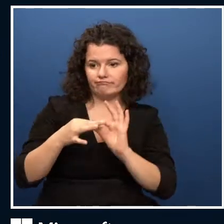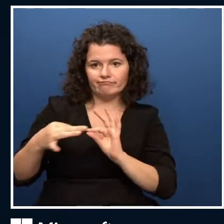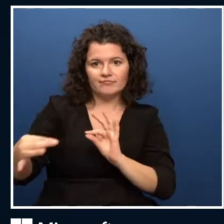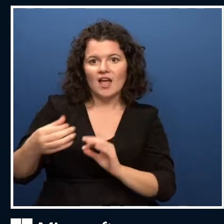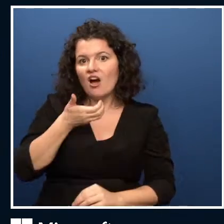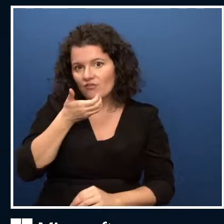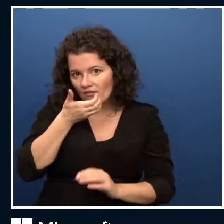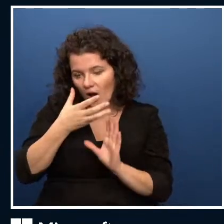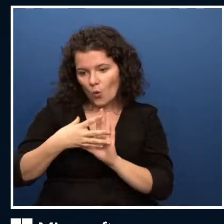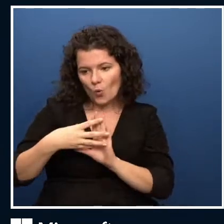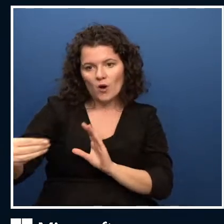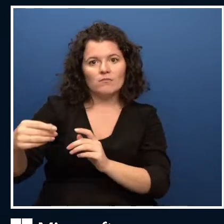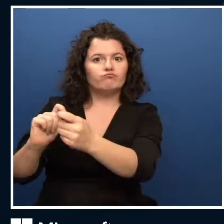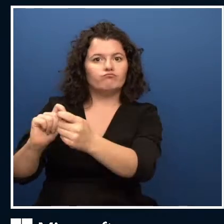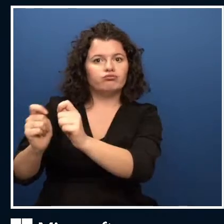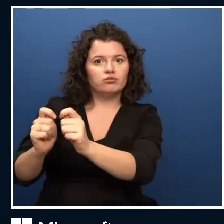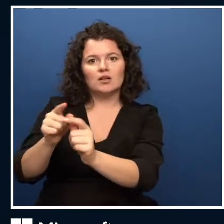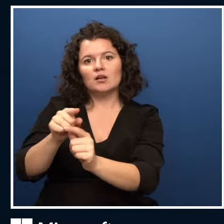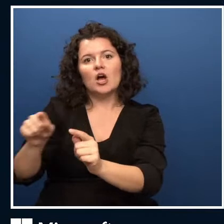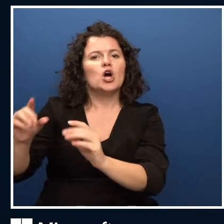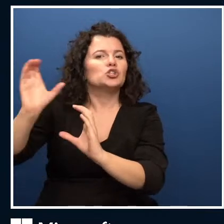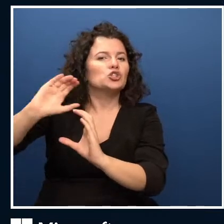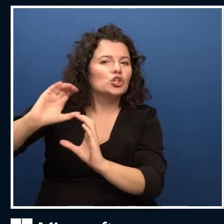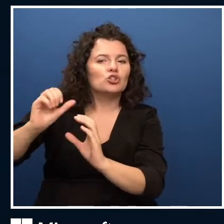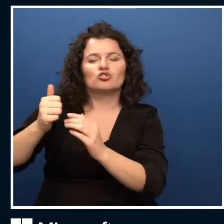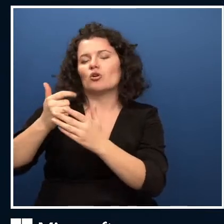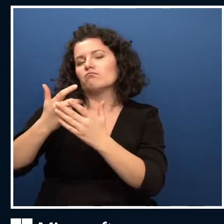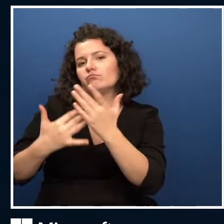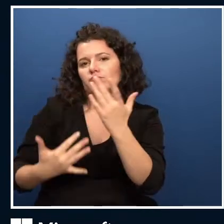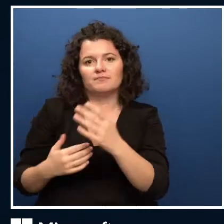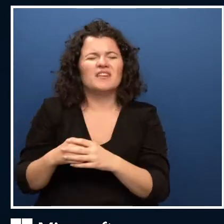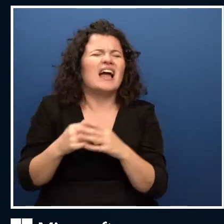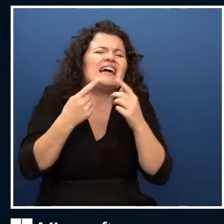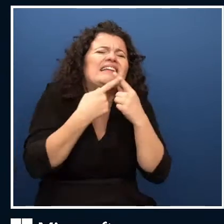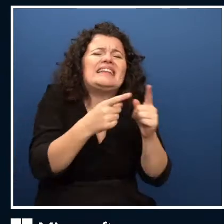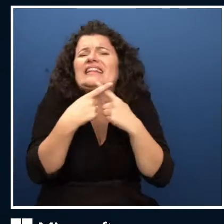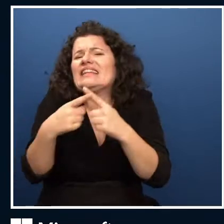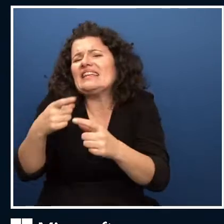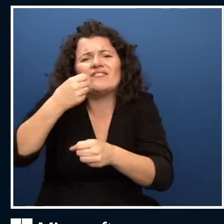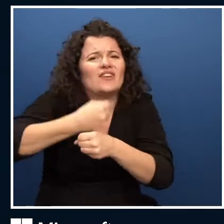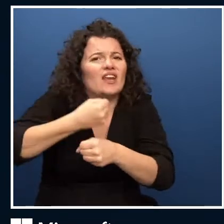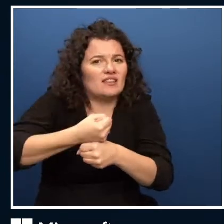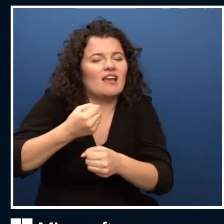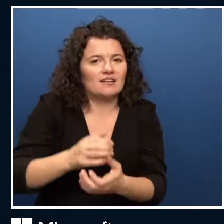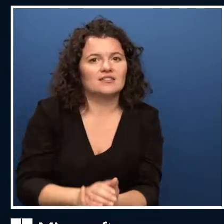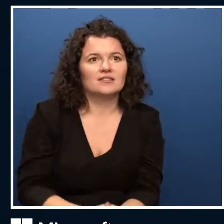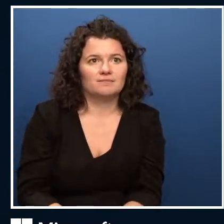Big Basket and stuff like that. So we have